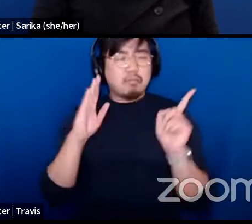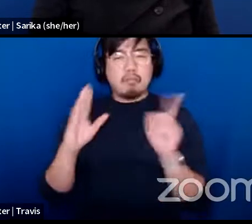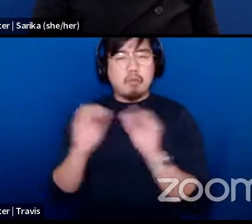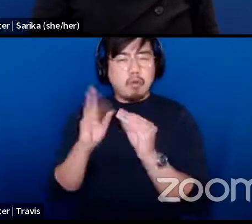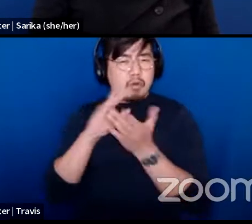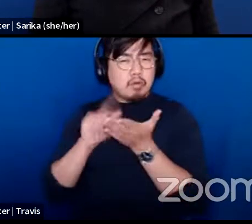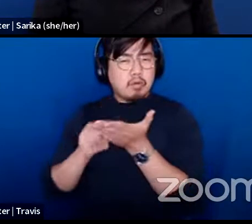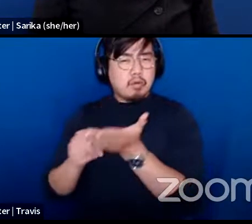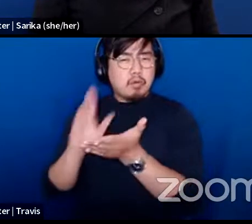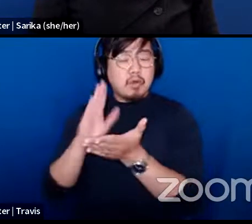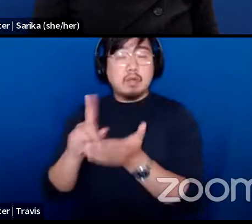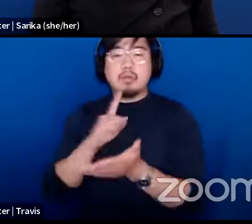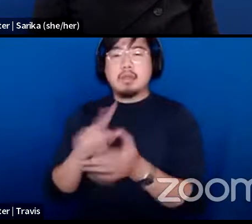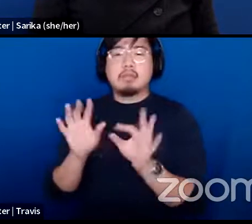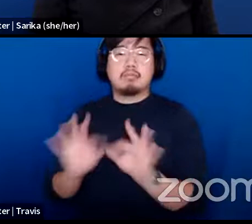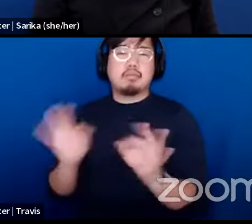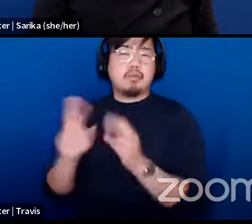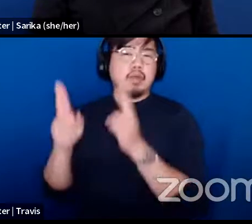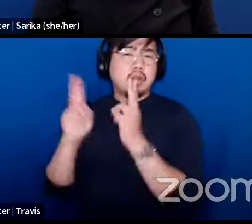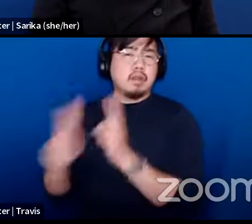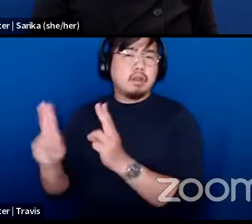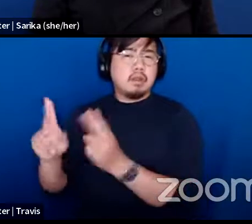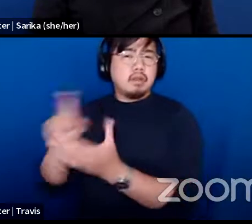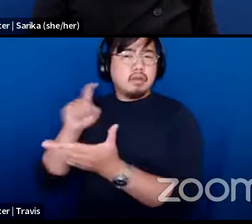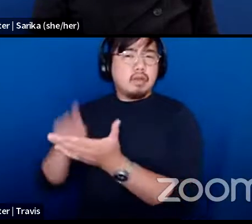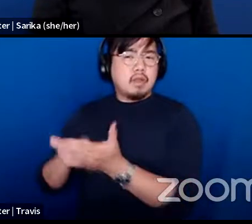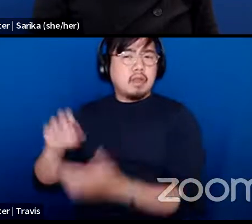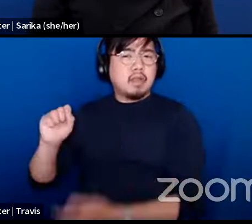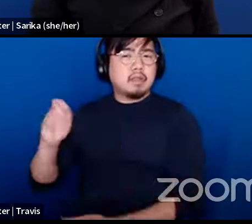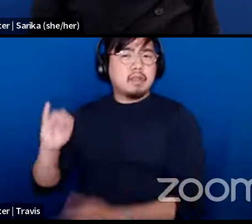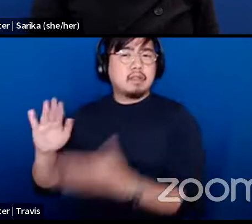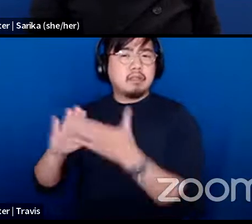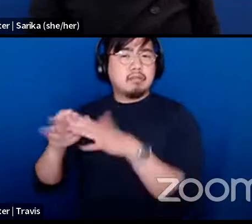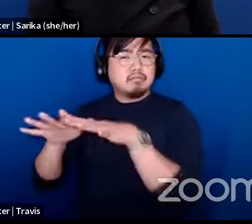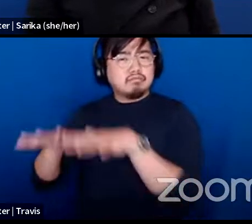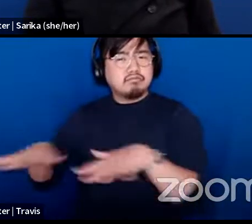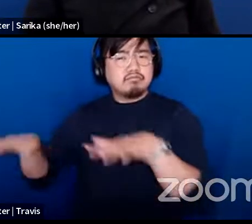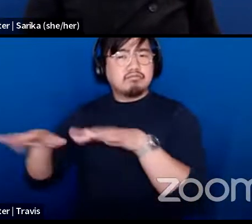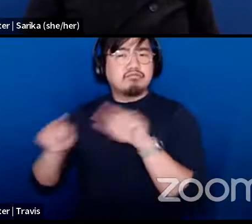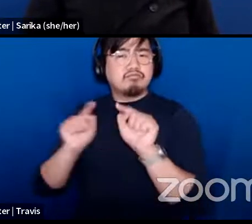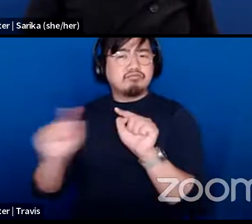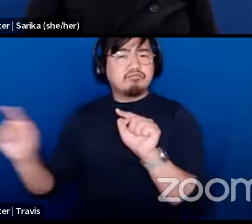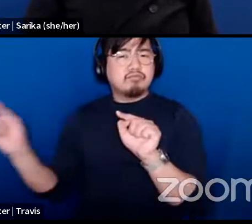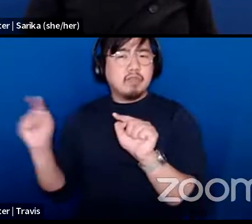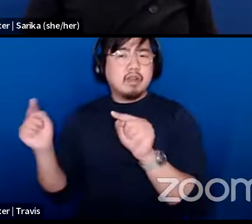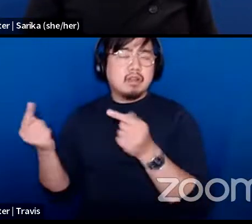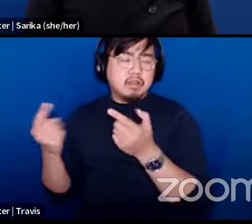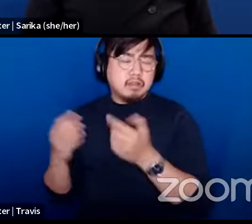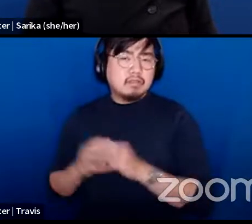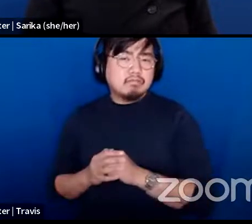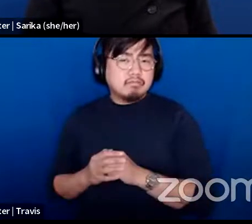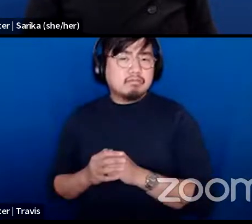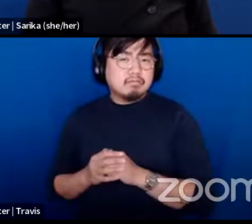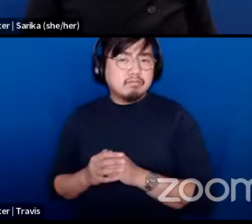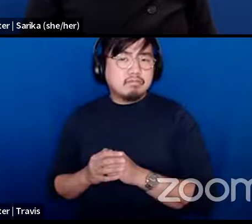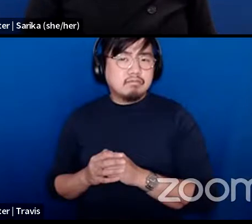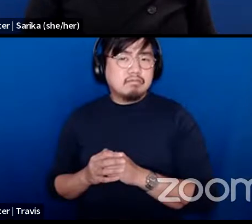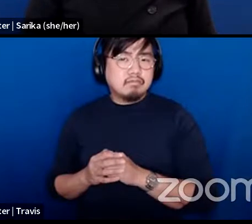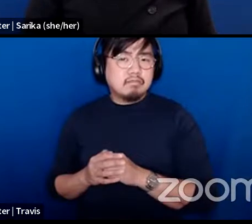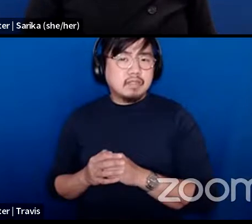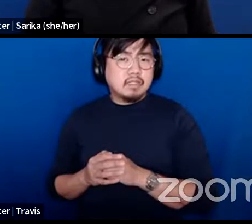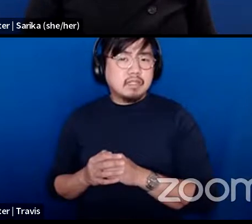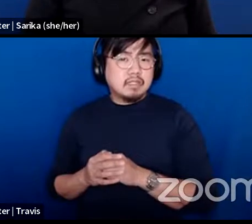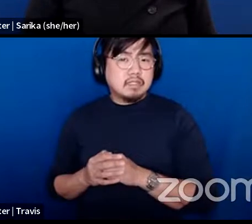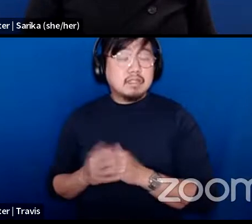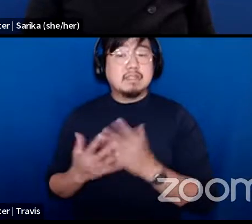to honor and acknowledge SGI communities. And again, just, you know, unlike what many of the teachers